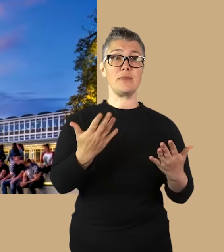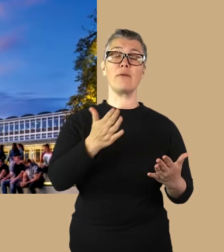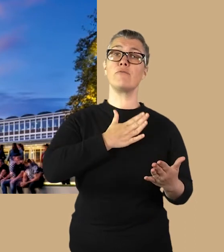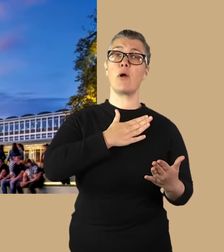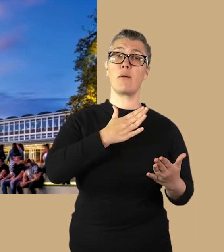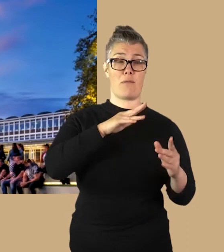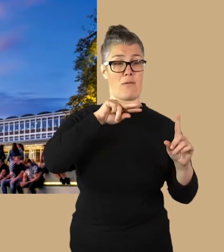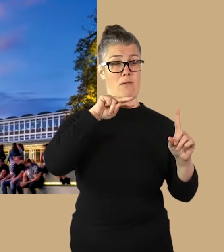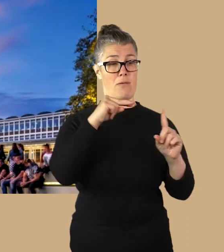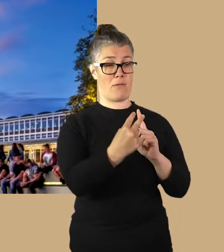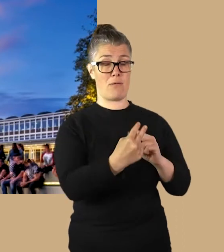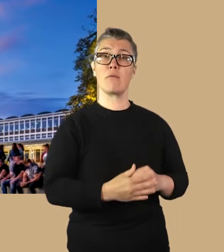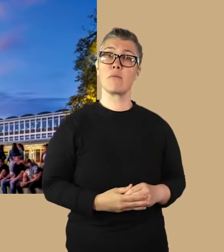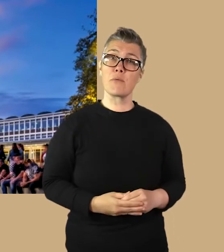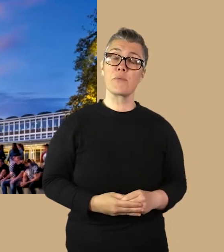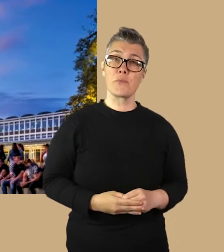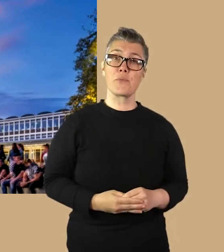From like my perspective,